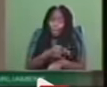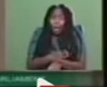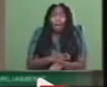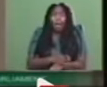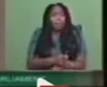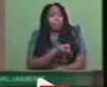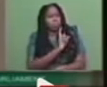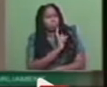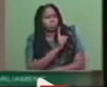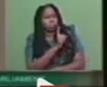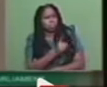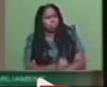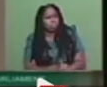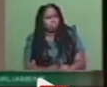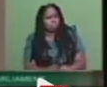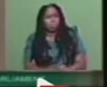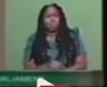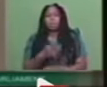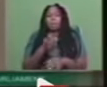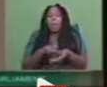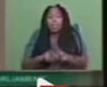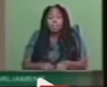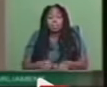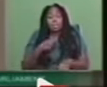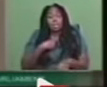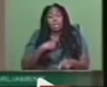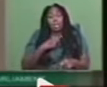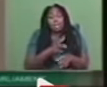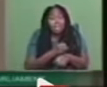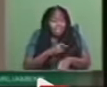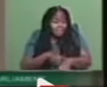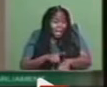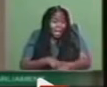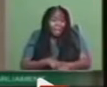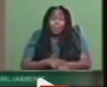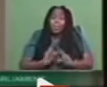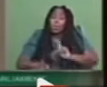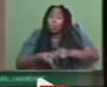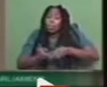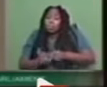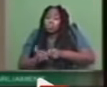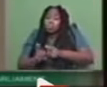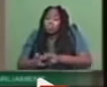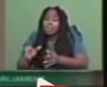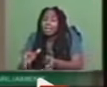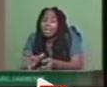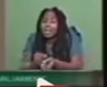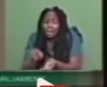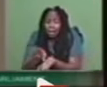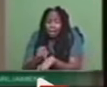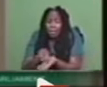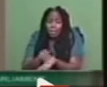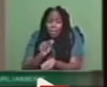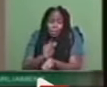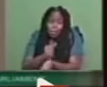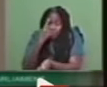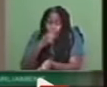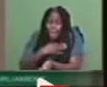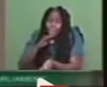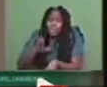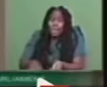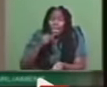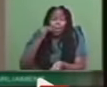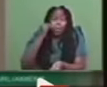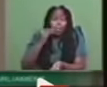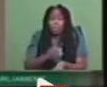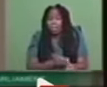of assignments. This in the context where children have no IT devices and online learning is not